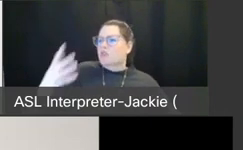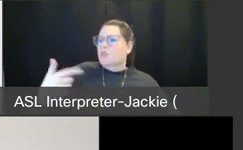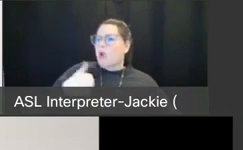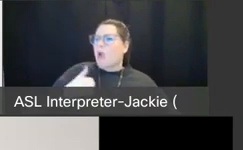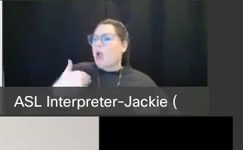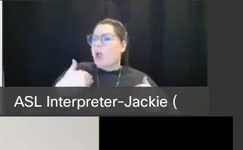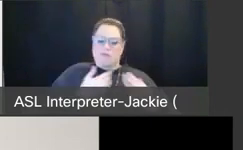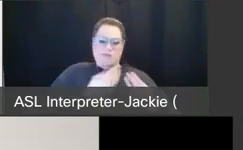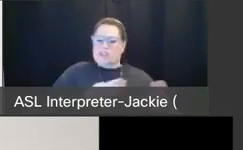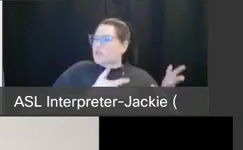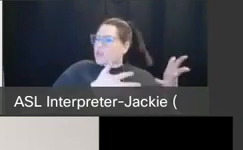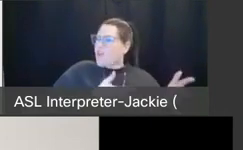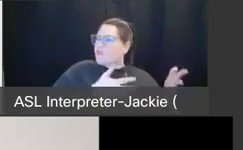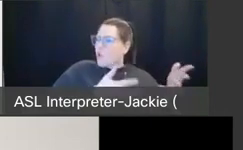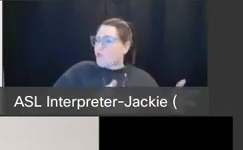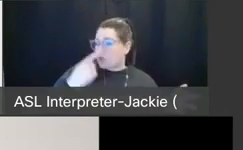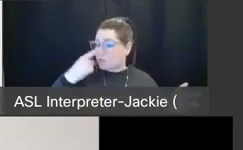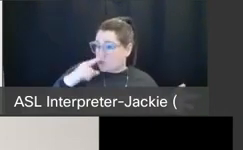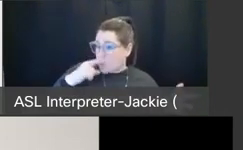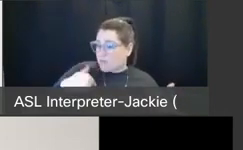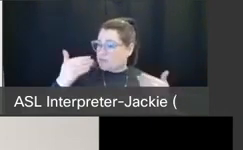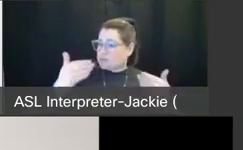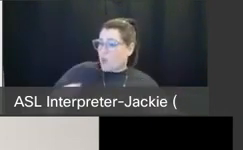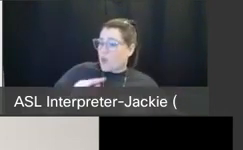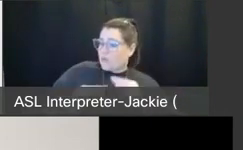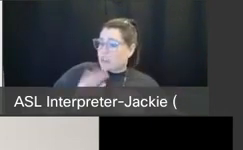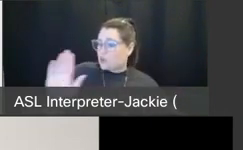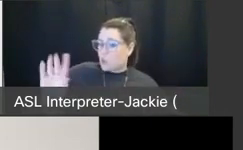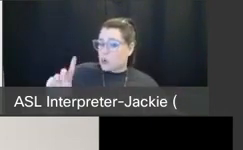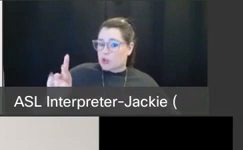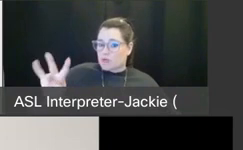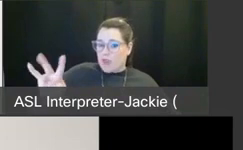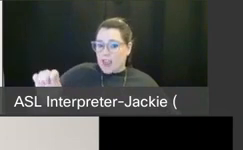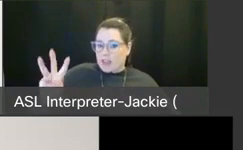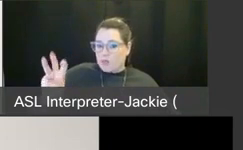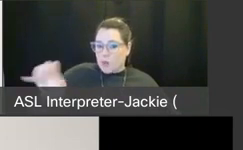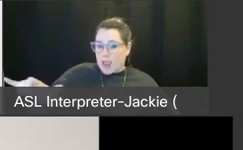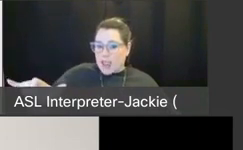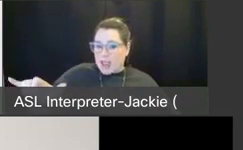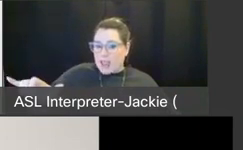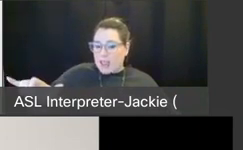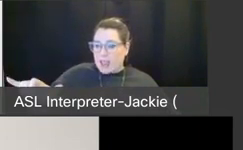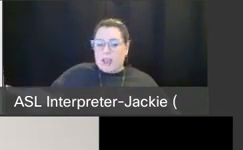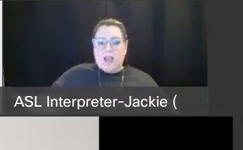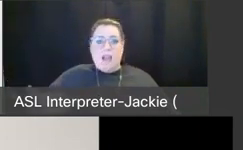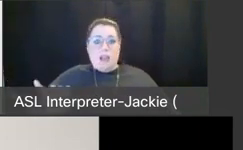next rain. It just causes a mess, and in the end, you're just out money.